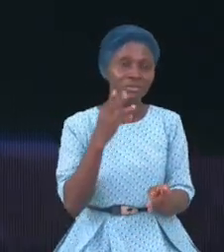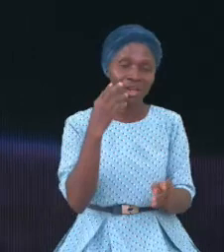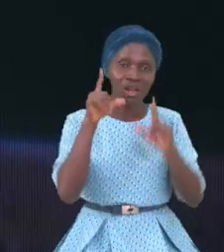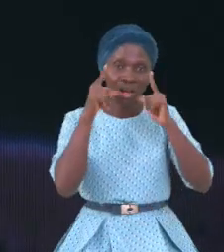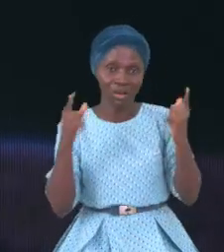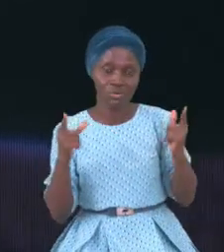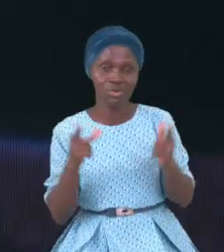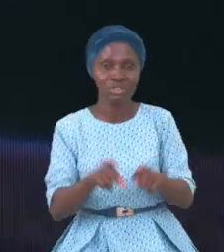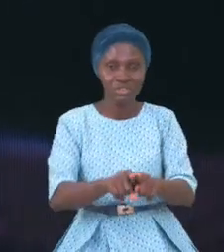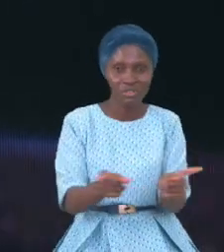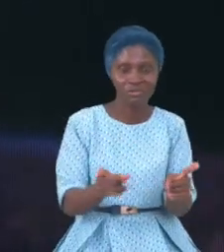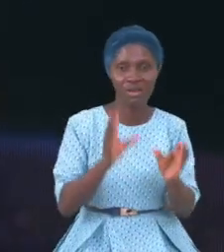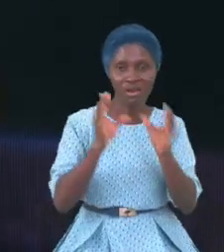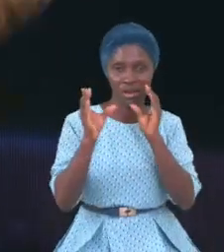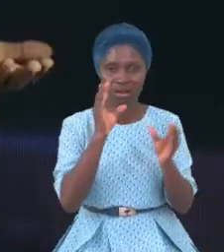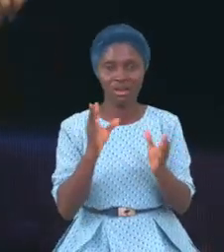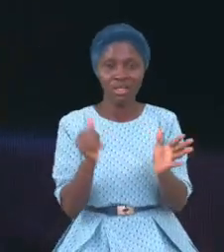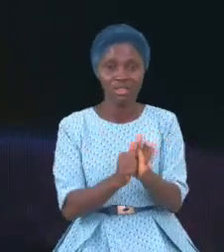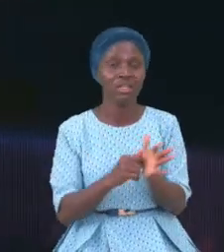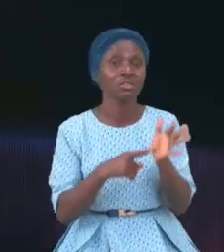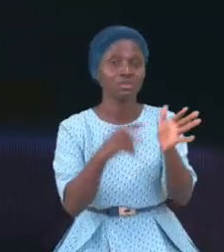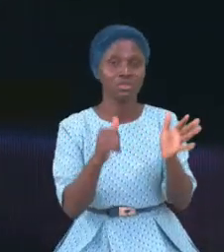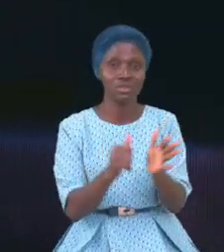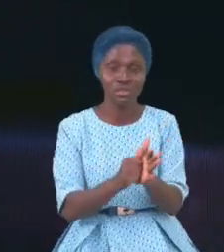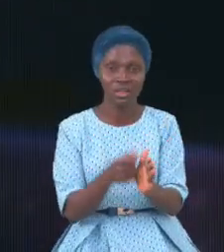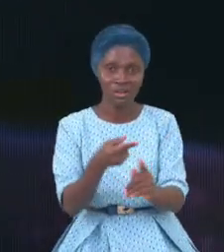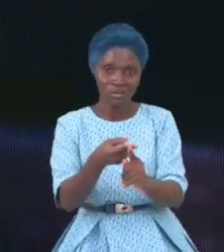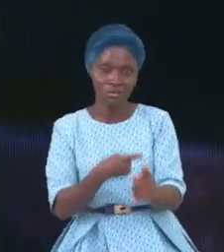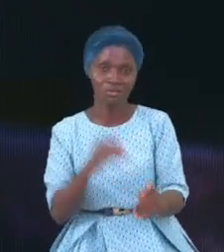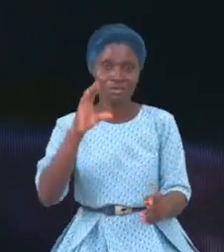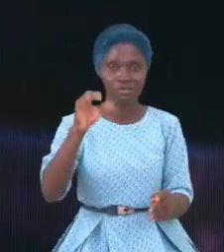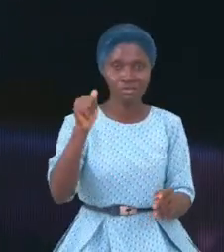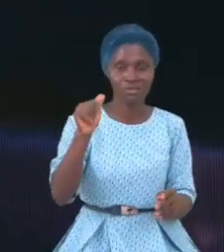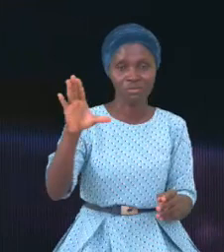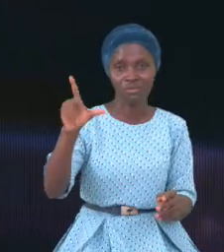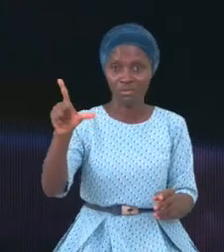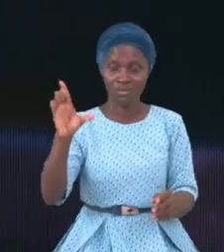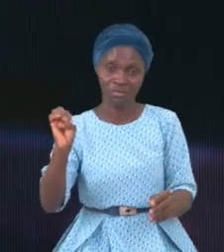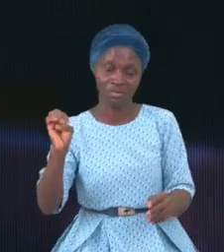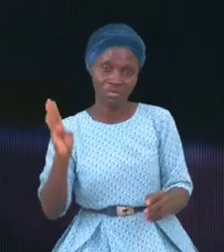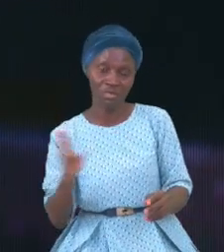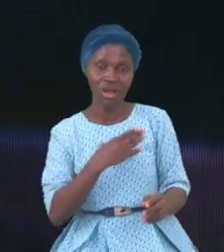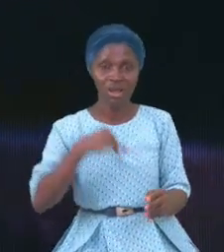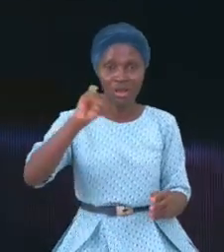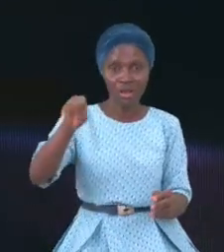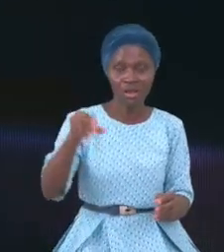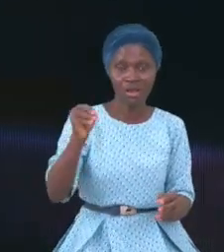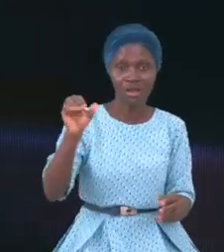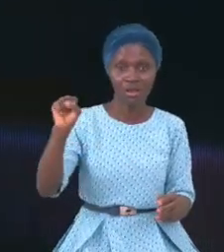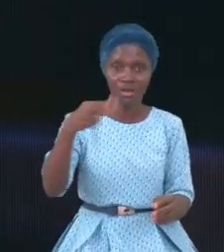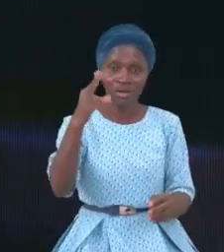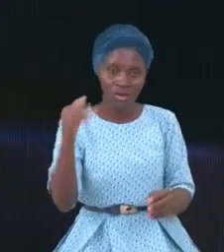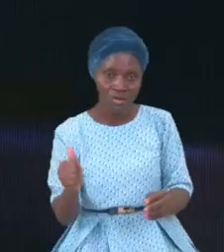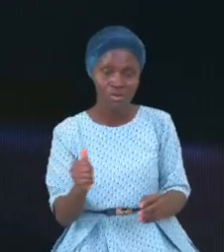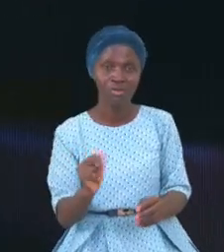That shows from Caleb to Joshua, Joshua to Caleb, those two, they were different. And if you are